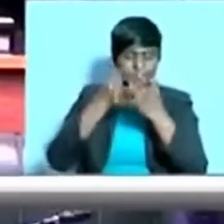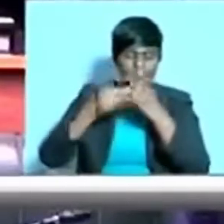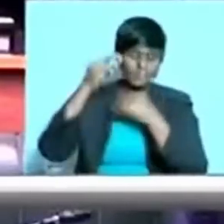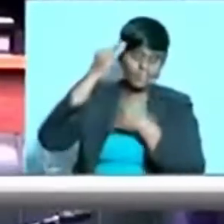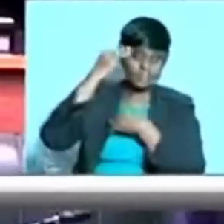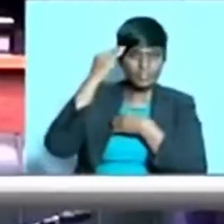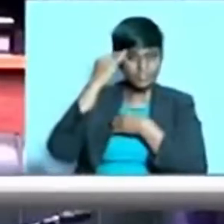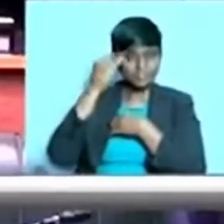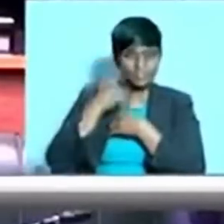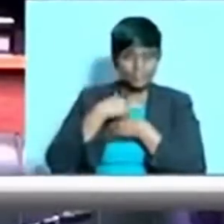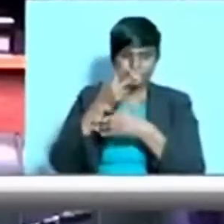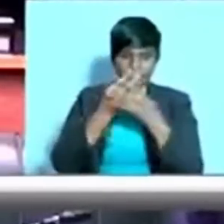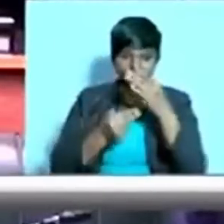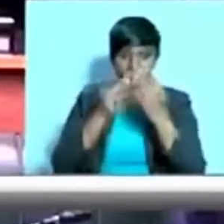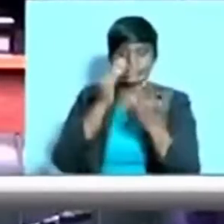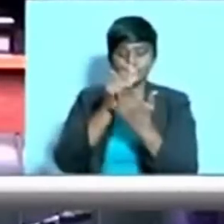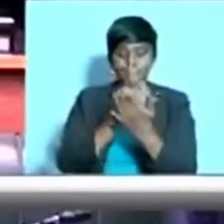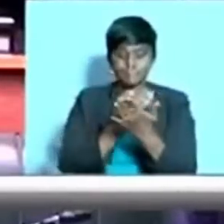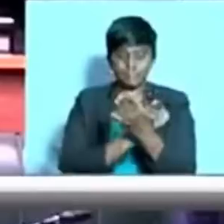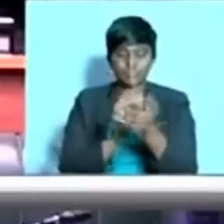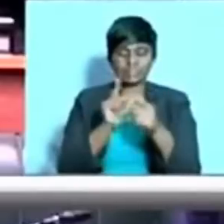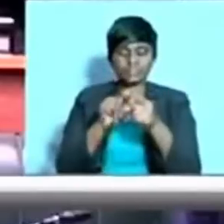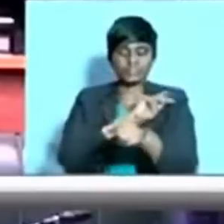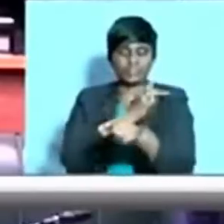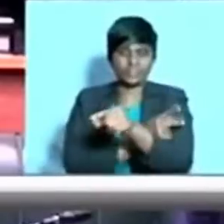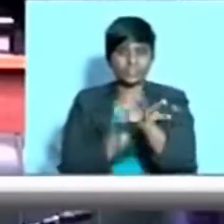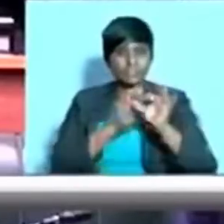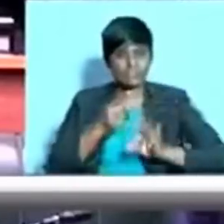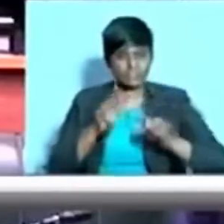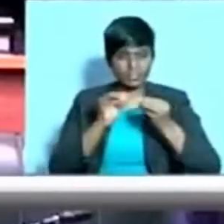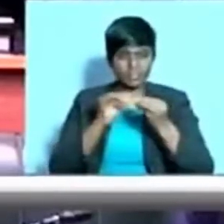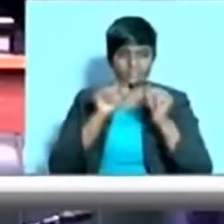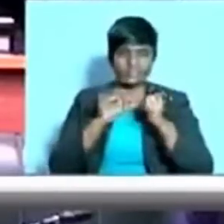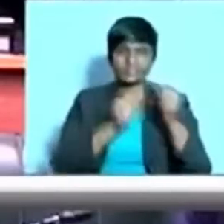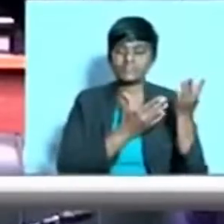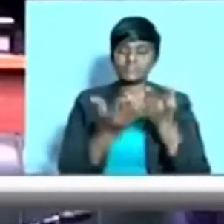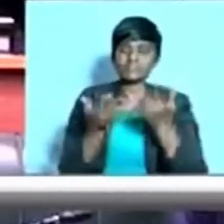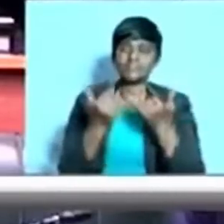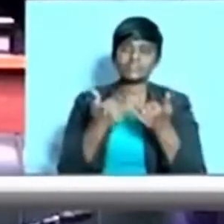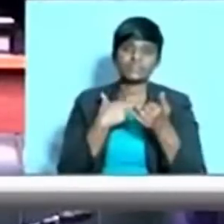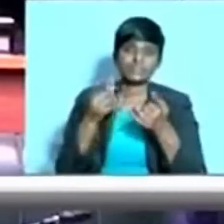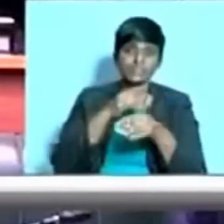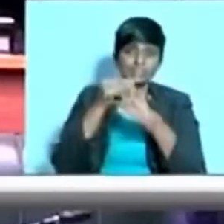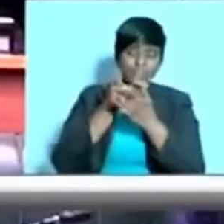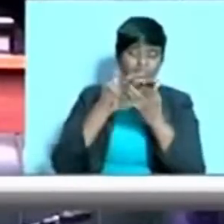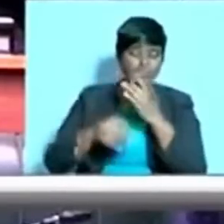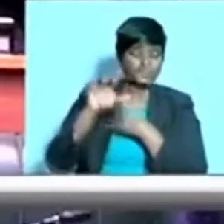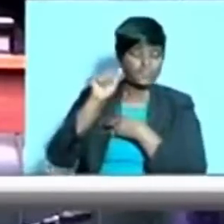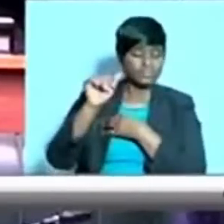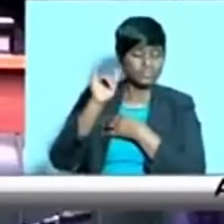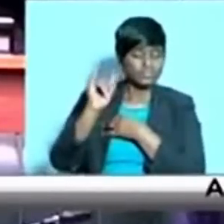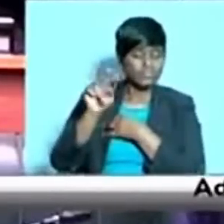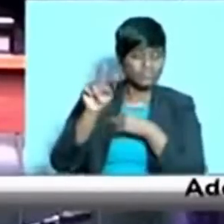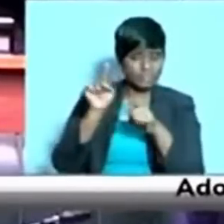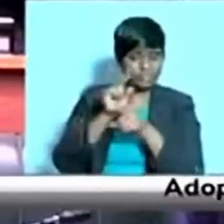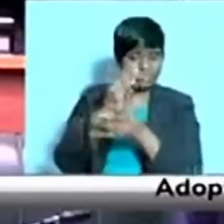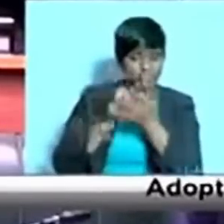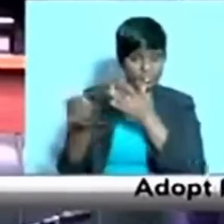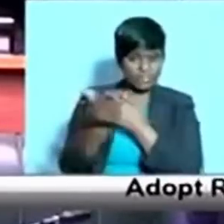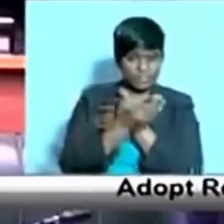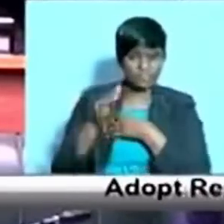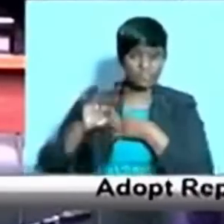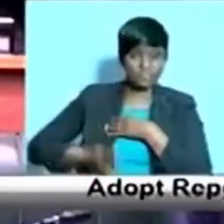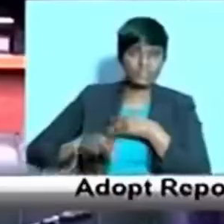there are both risks and potential benefits that can be brought about by artificial intelligence. Some of these